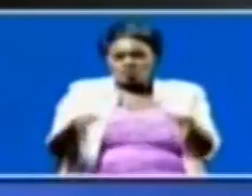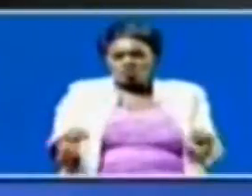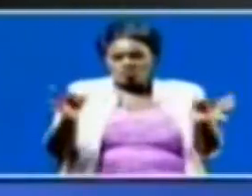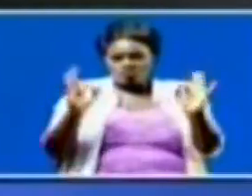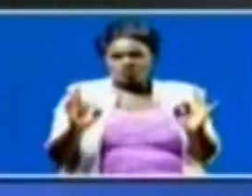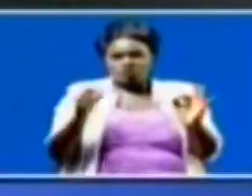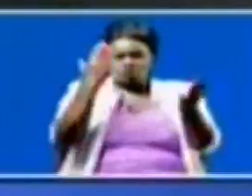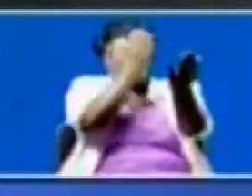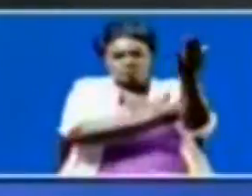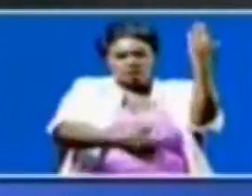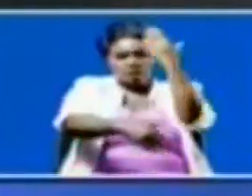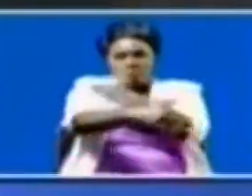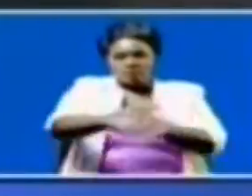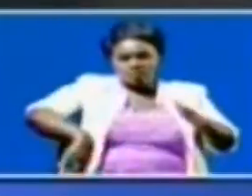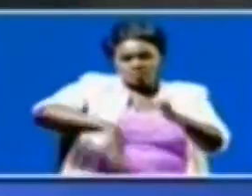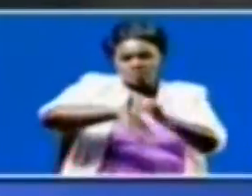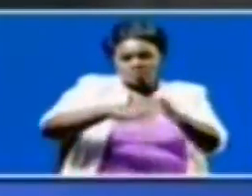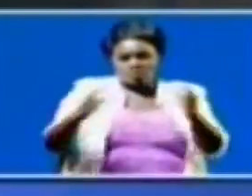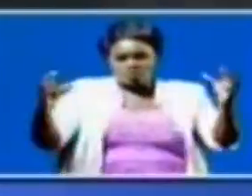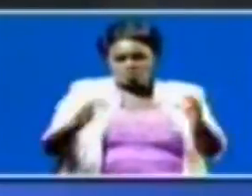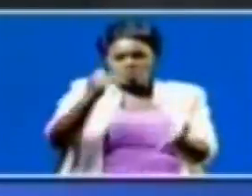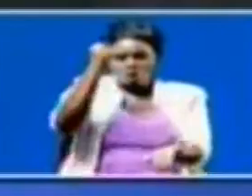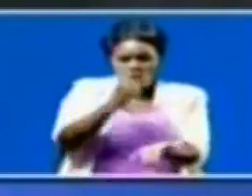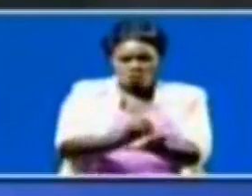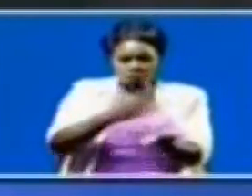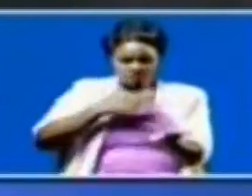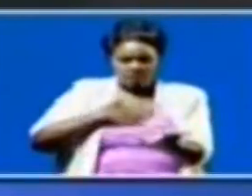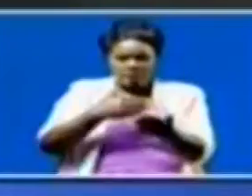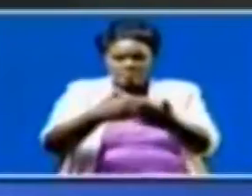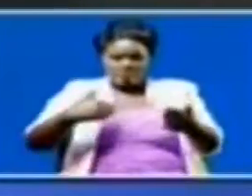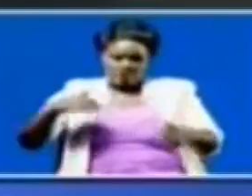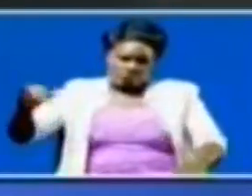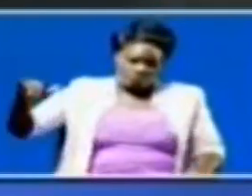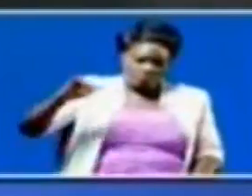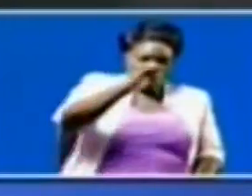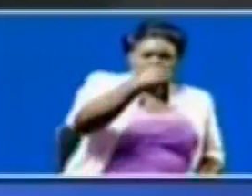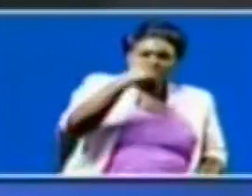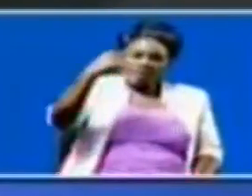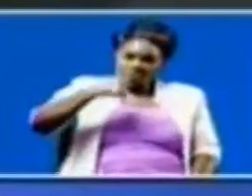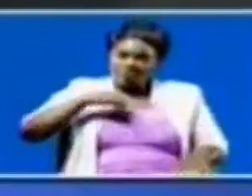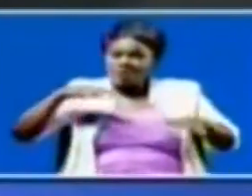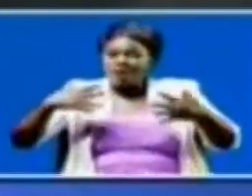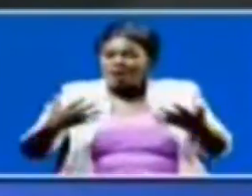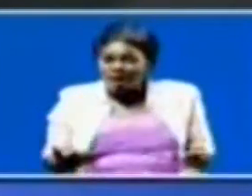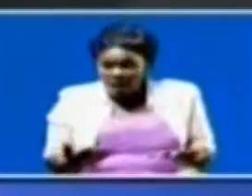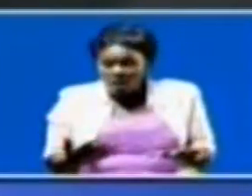of amputees came to my office before they traveled. And they told me that they